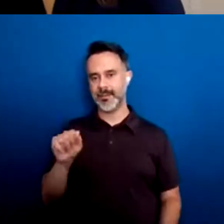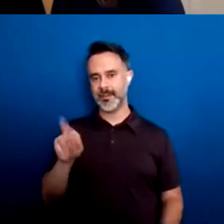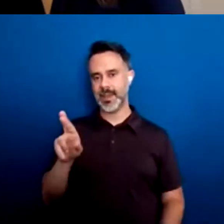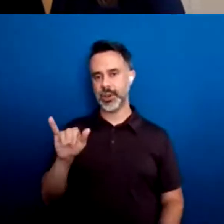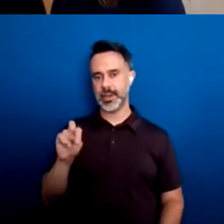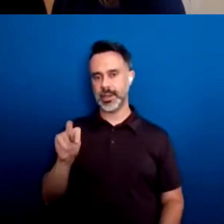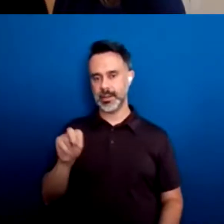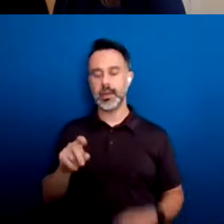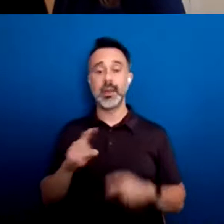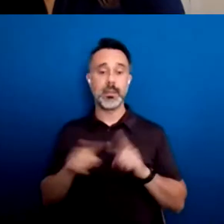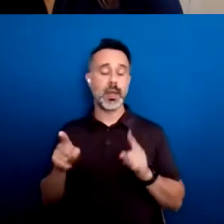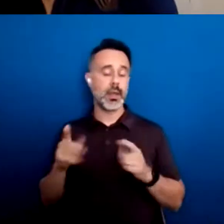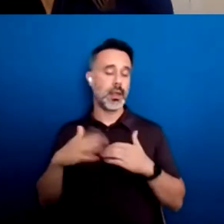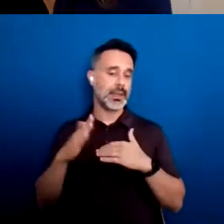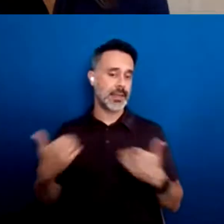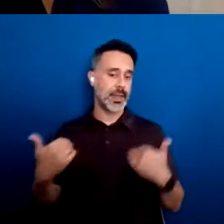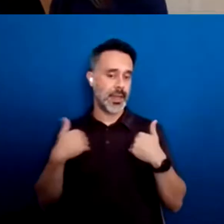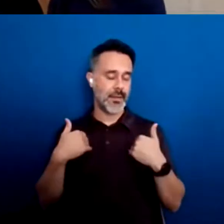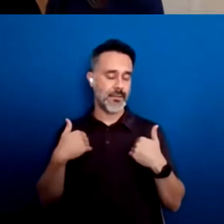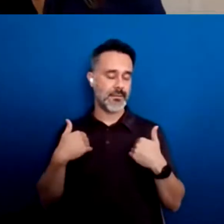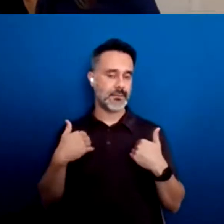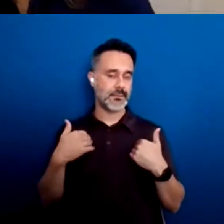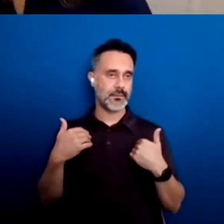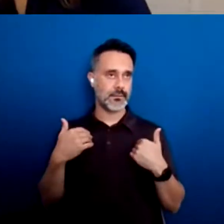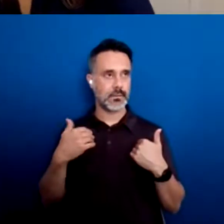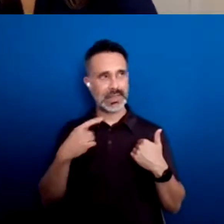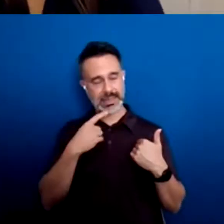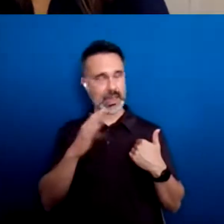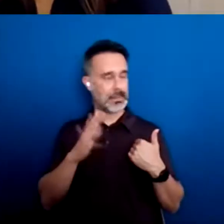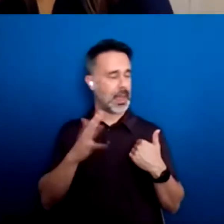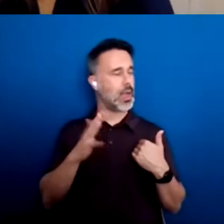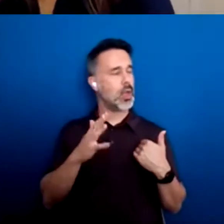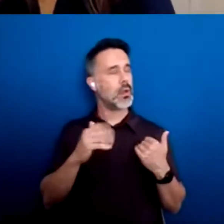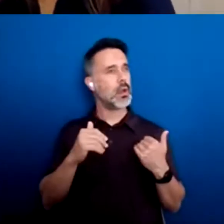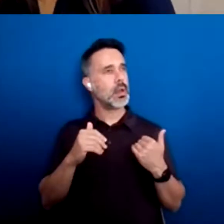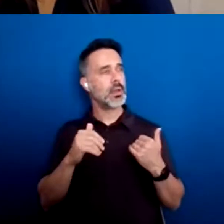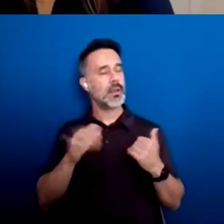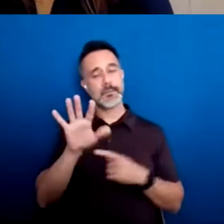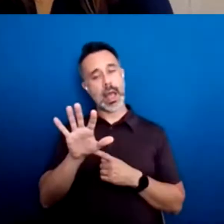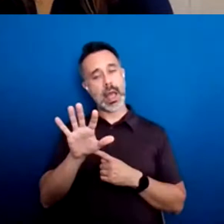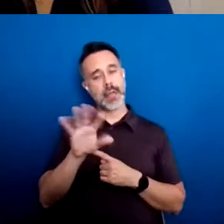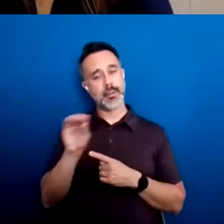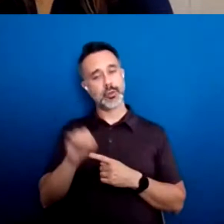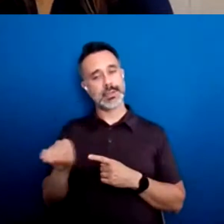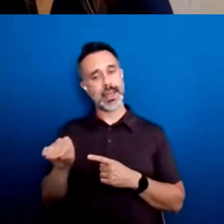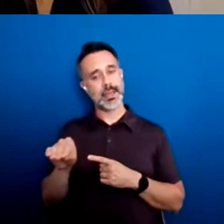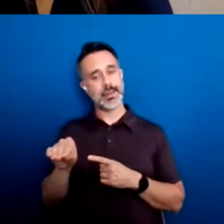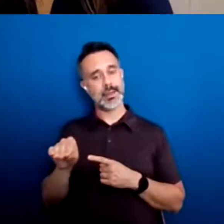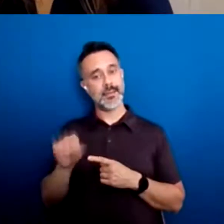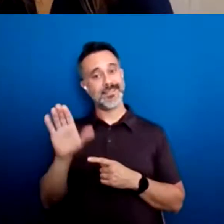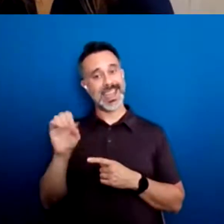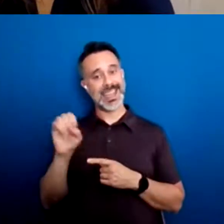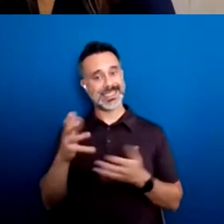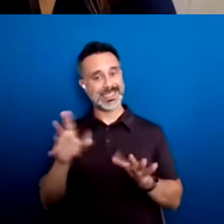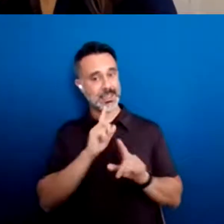least, I think they said about 5% of the reported cases